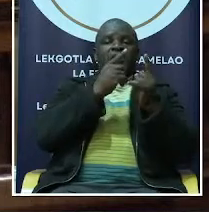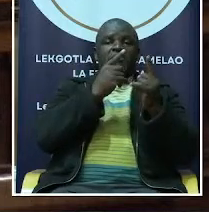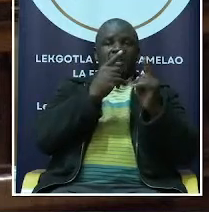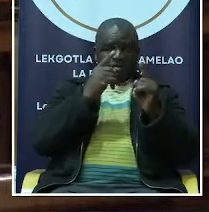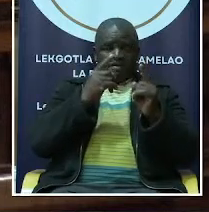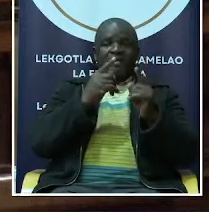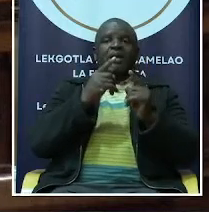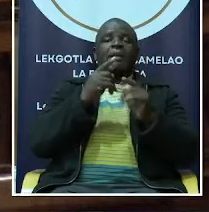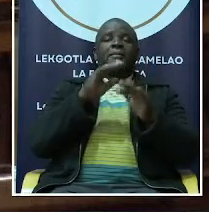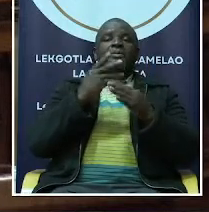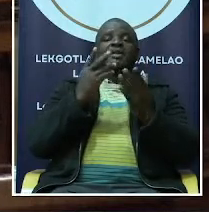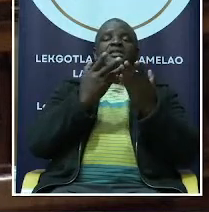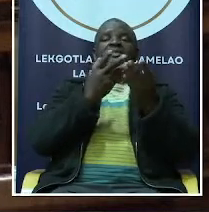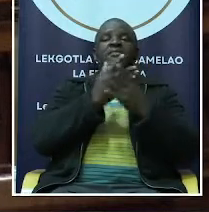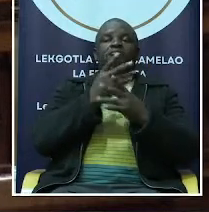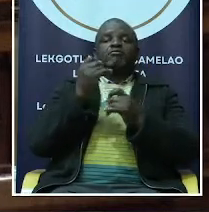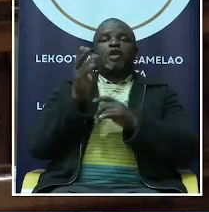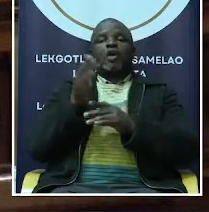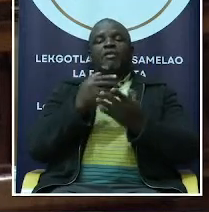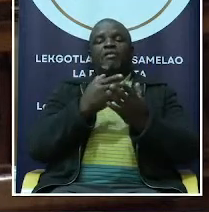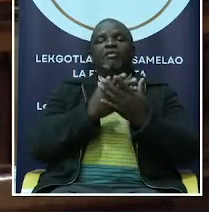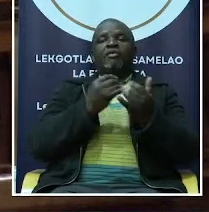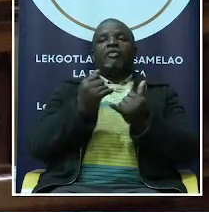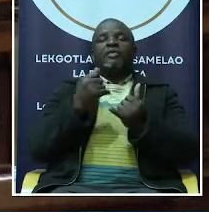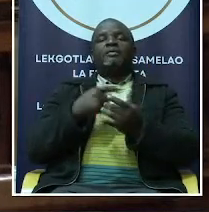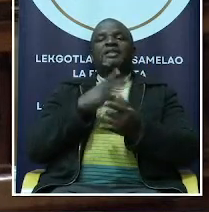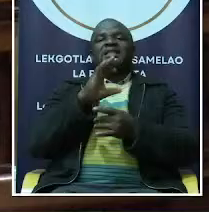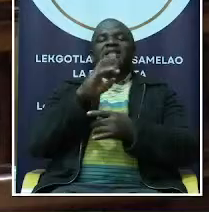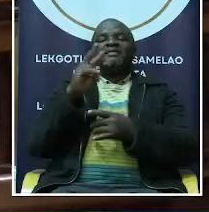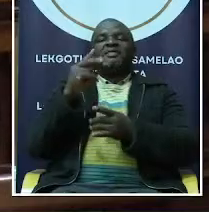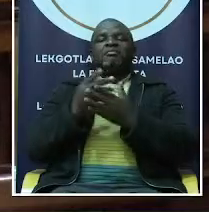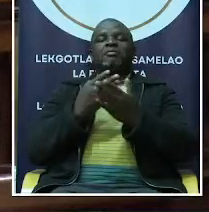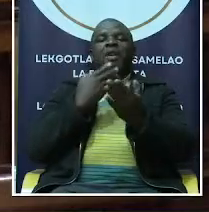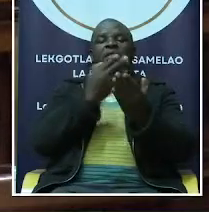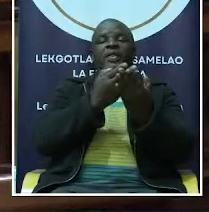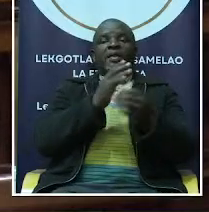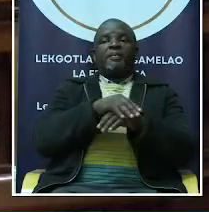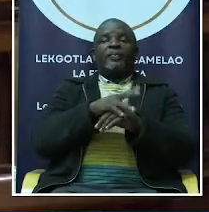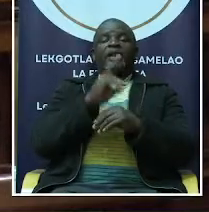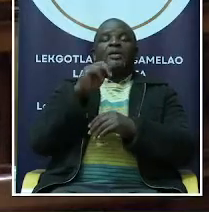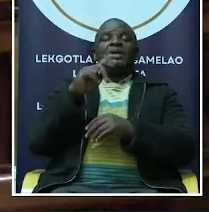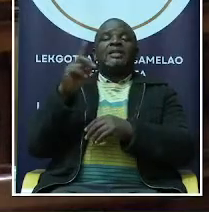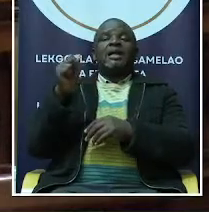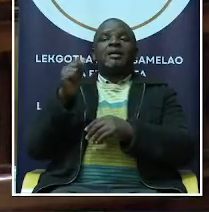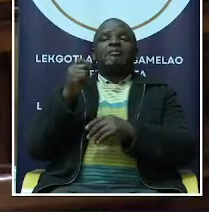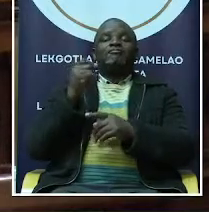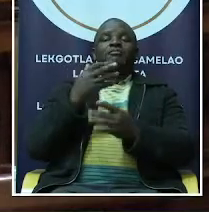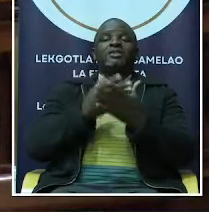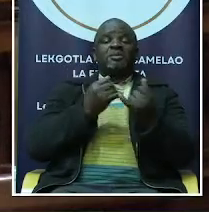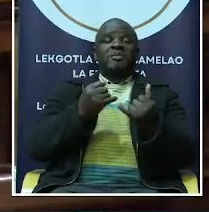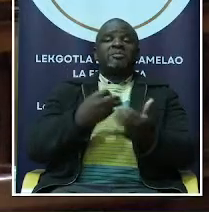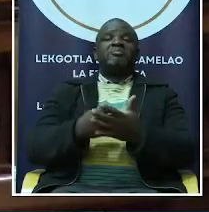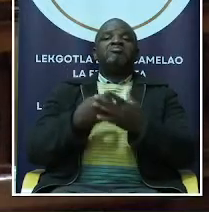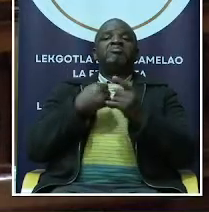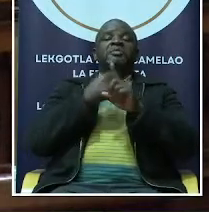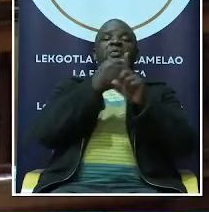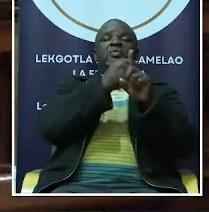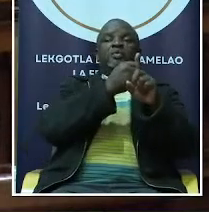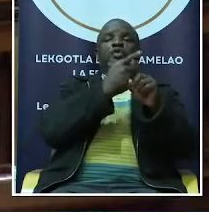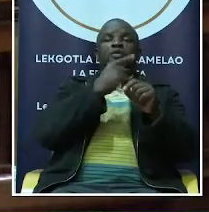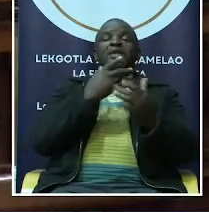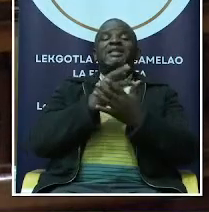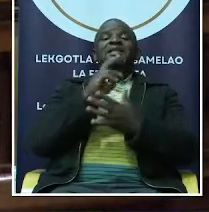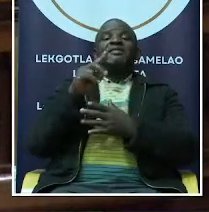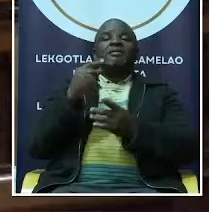DPSA to remove this thing where you have to hand deliver CVs. So the NYDA said it championed that. Now we